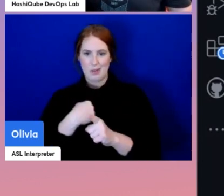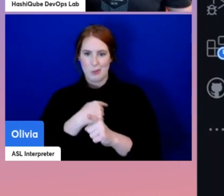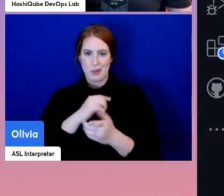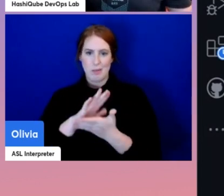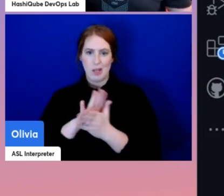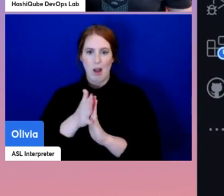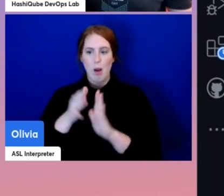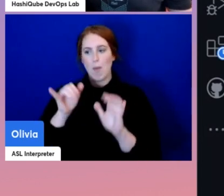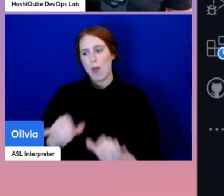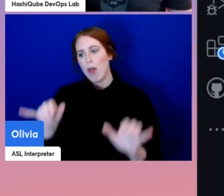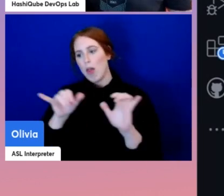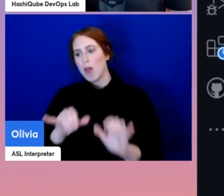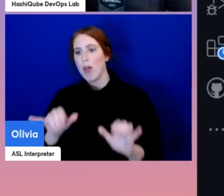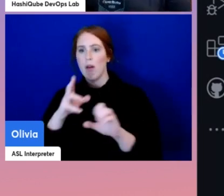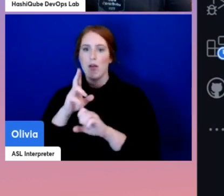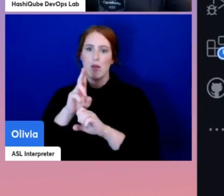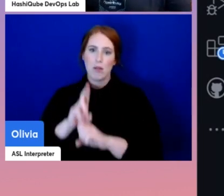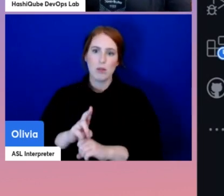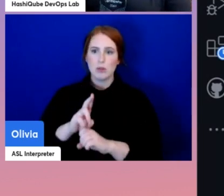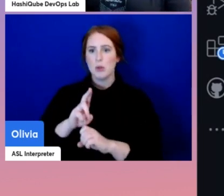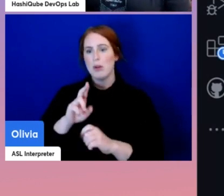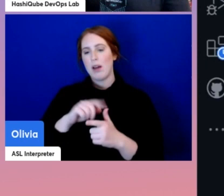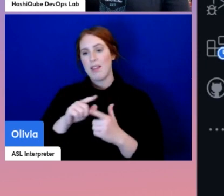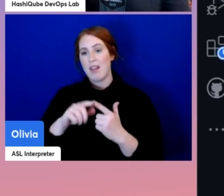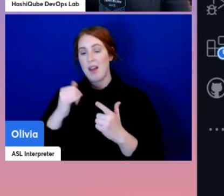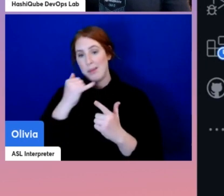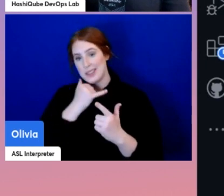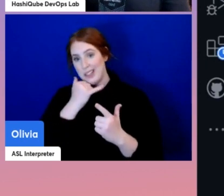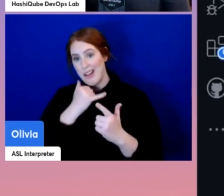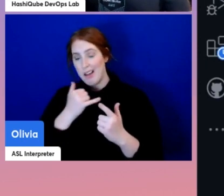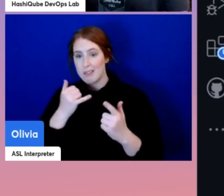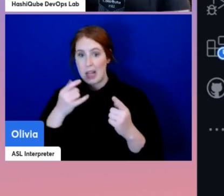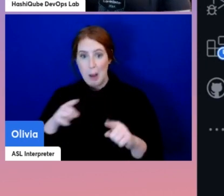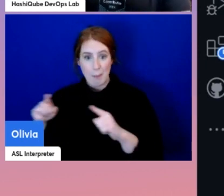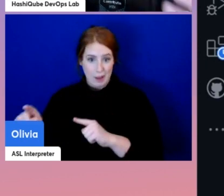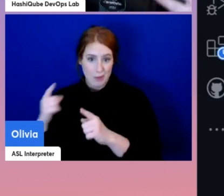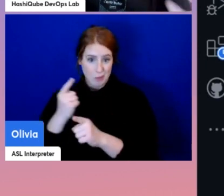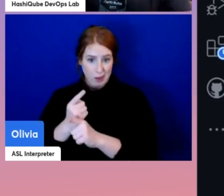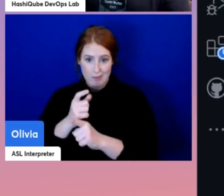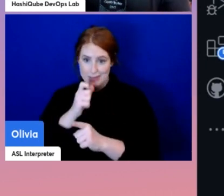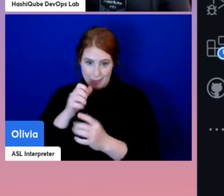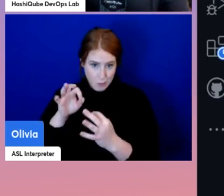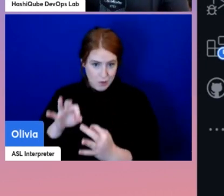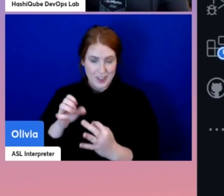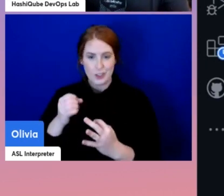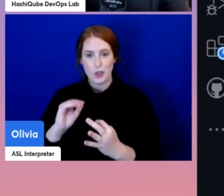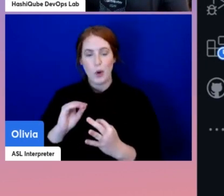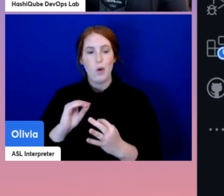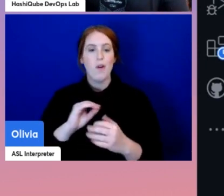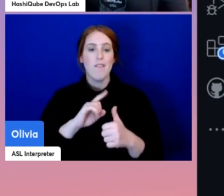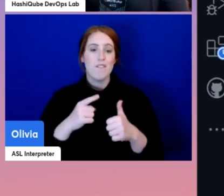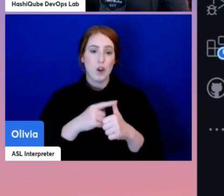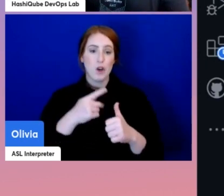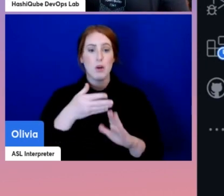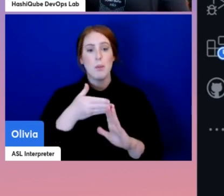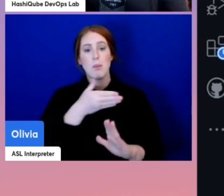We make mistakes, and I'm no different, right? So first off, this pre-commit is defined in